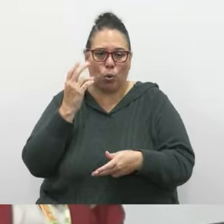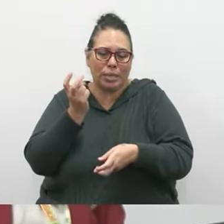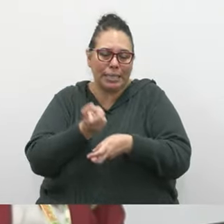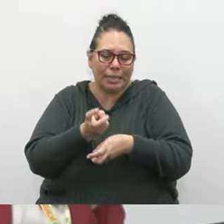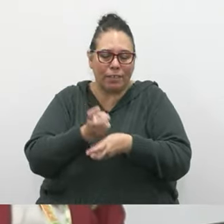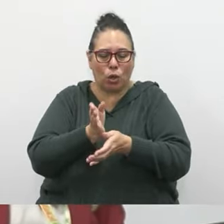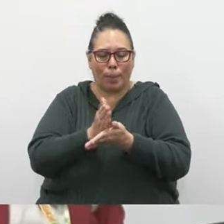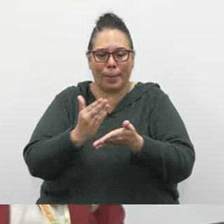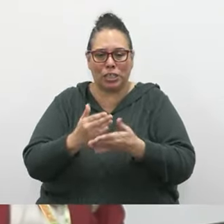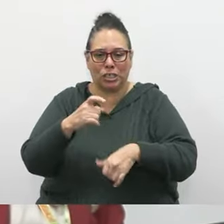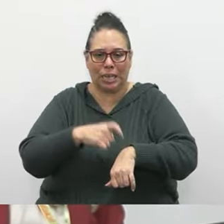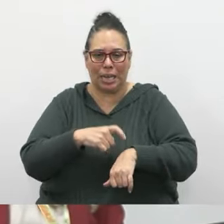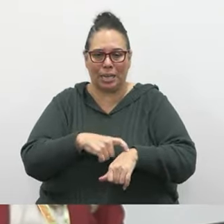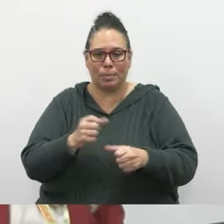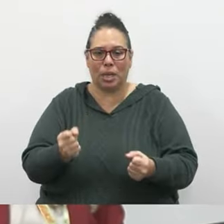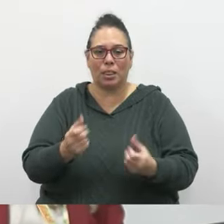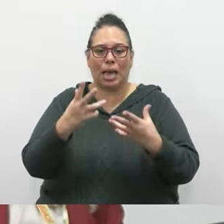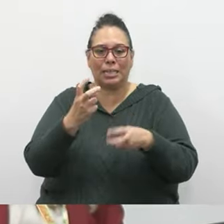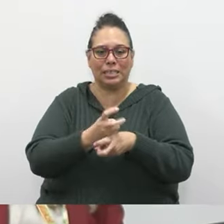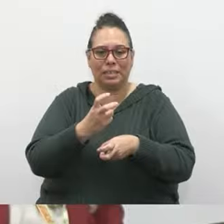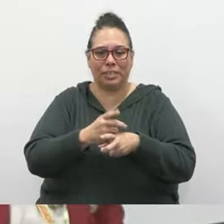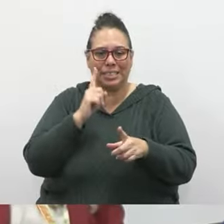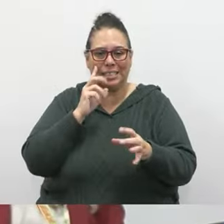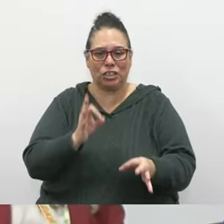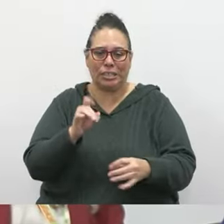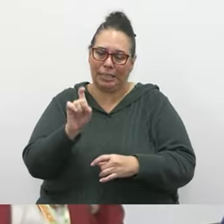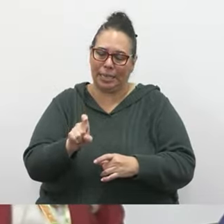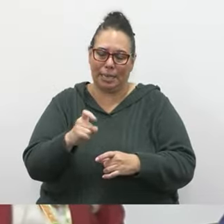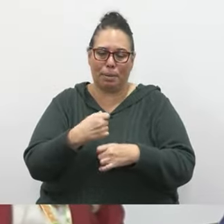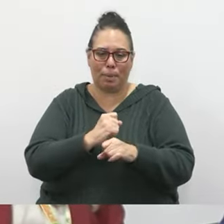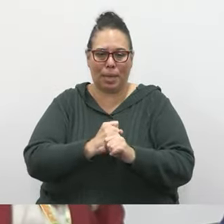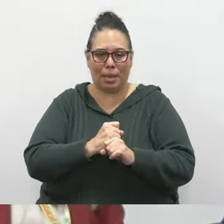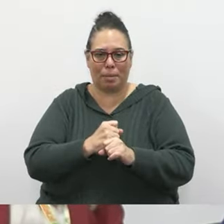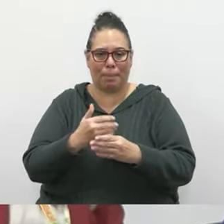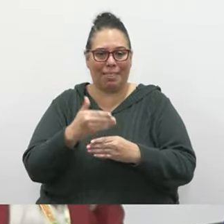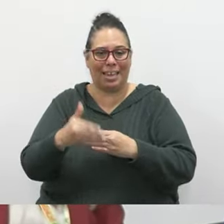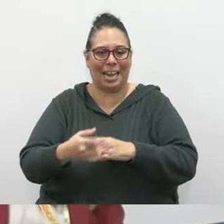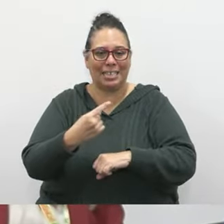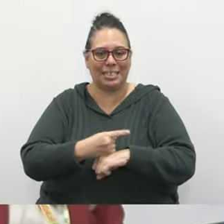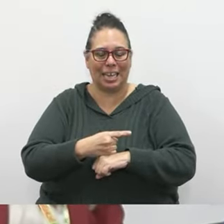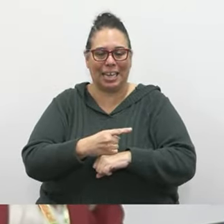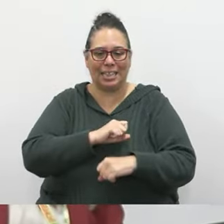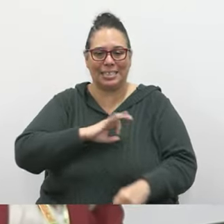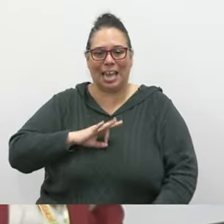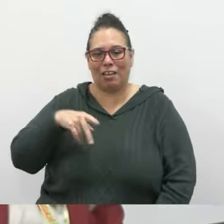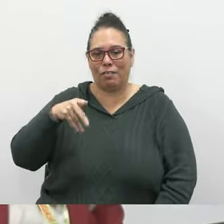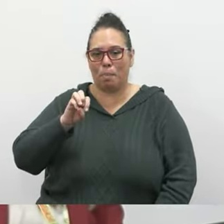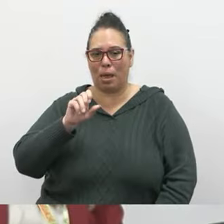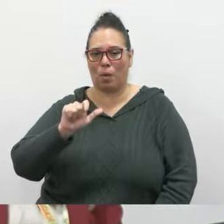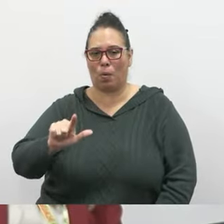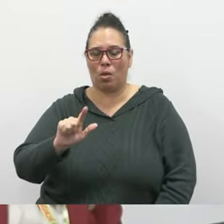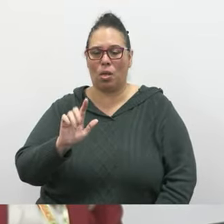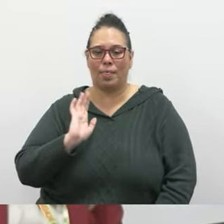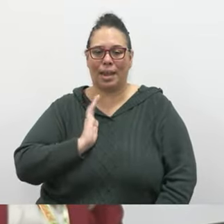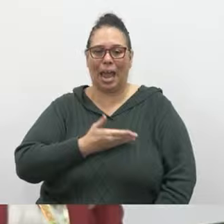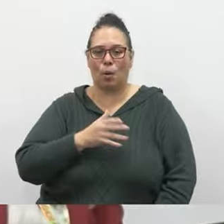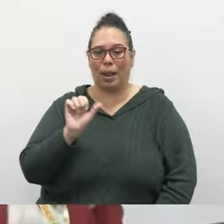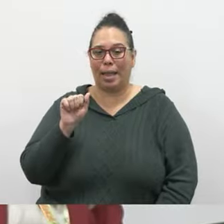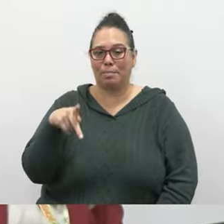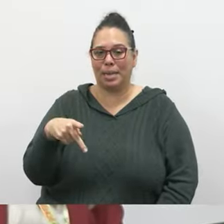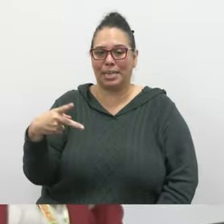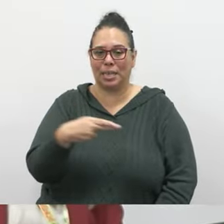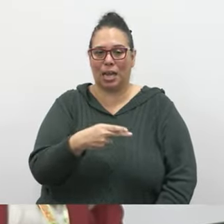budget times and a lot of difficult decisions have to be made. But the next day, the staff at Powell was told that our assistant principal is getting cut